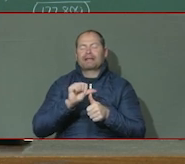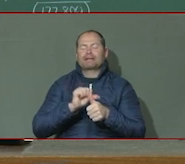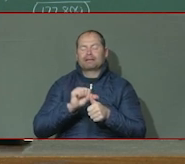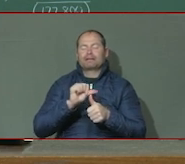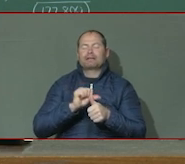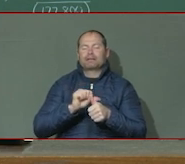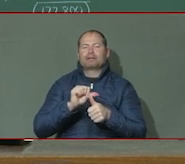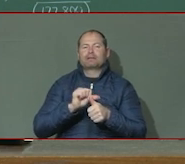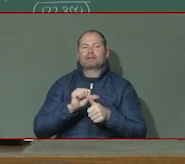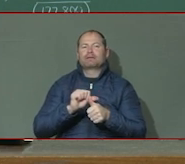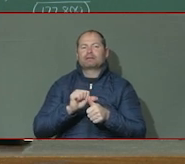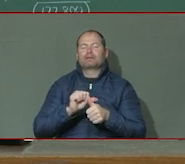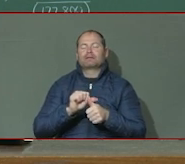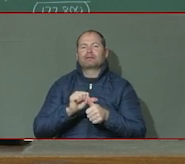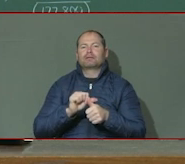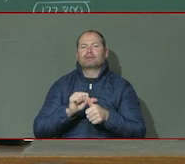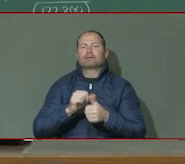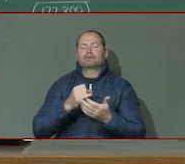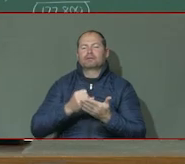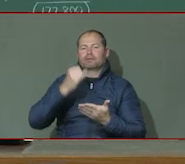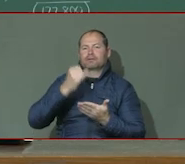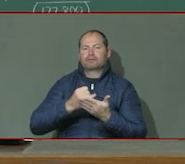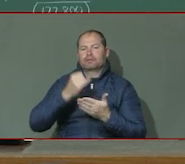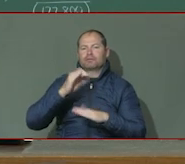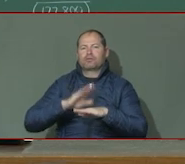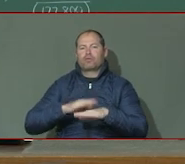than interest rate on the loan.